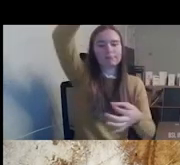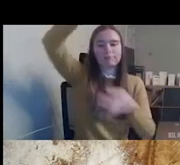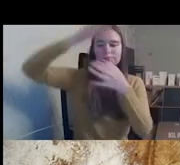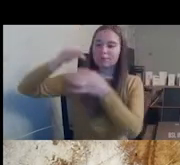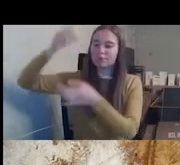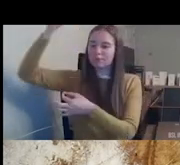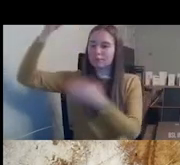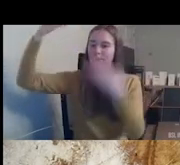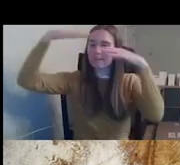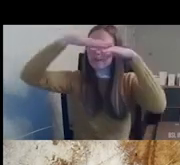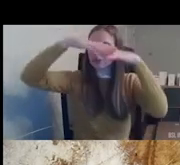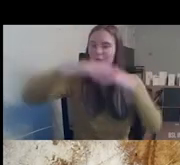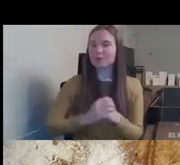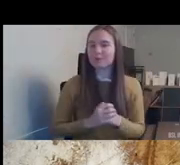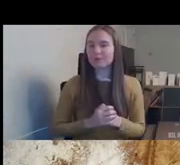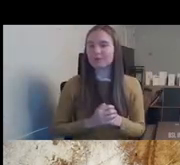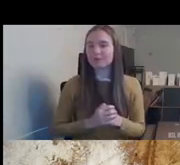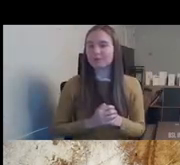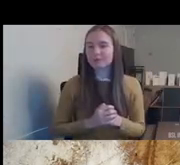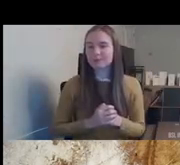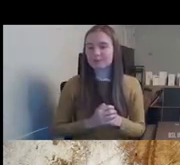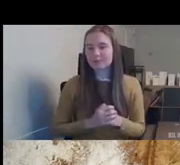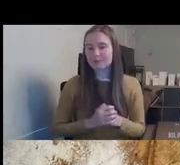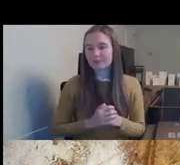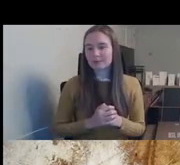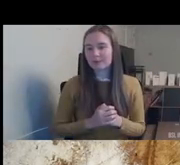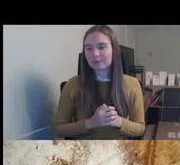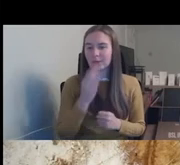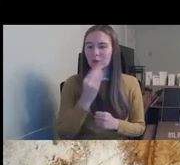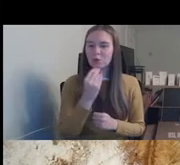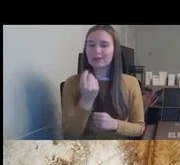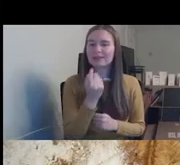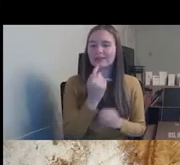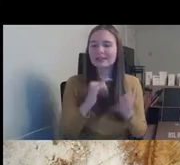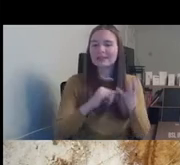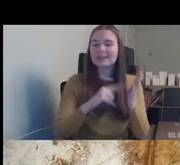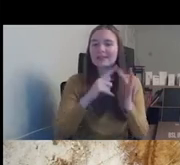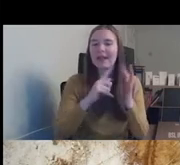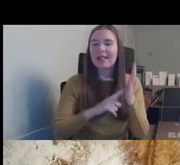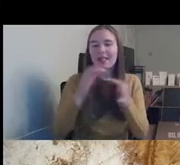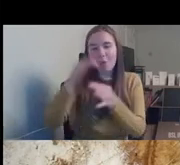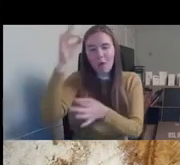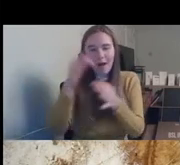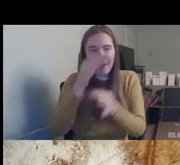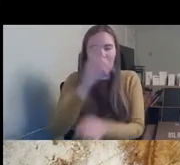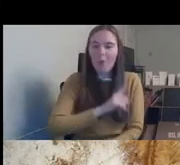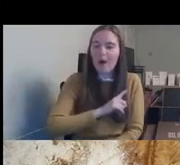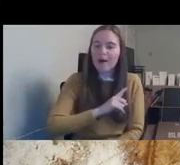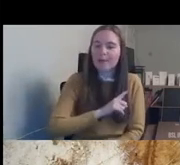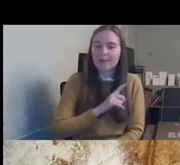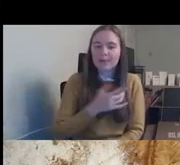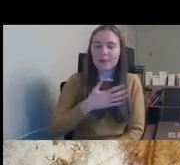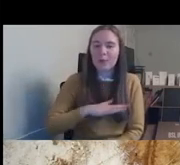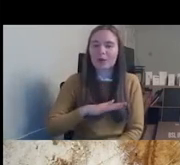We used steel wire because we also wanted it to sort of